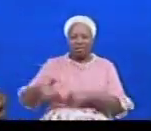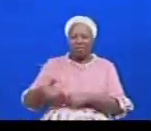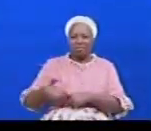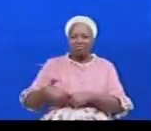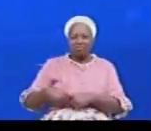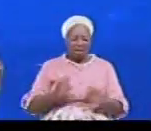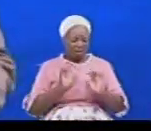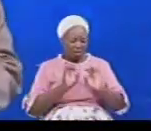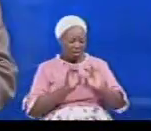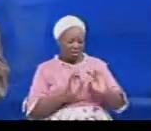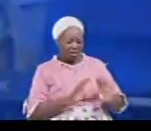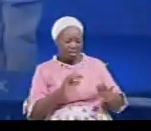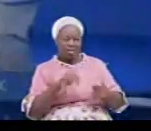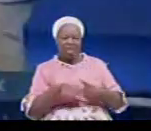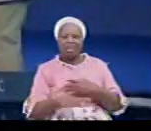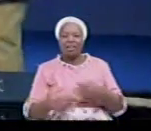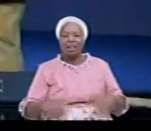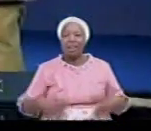hatred in life,